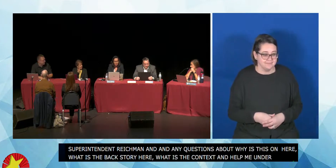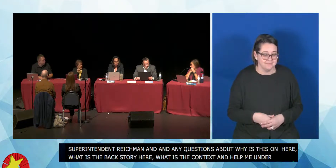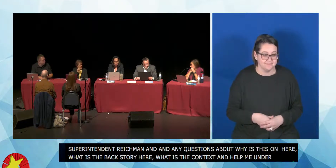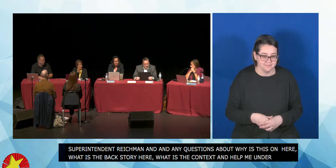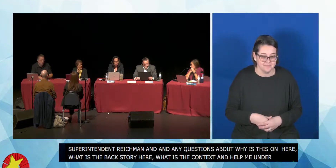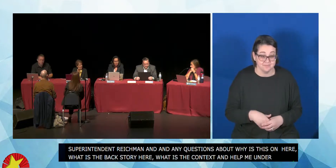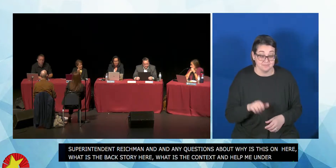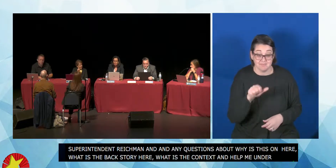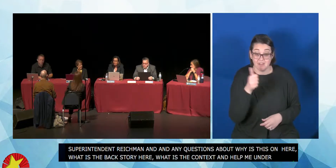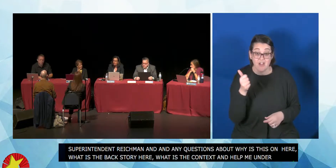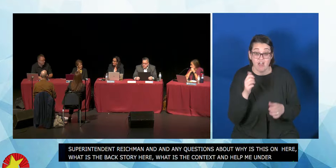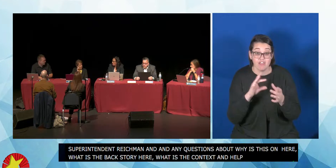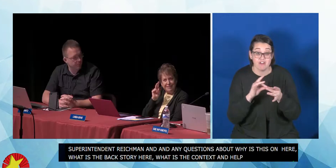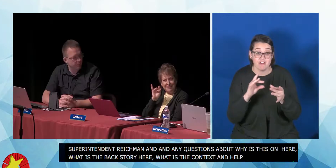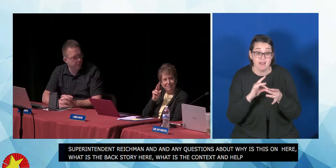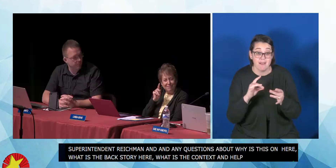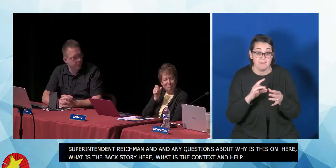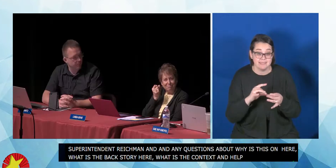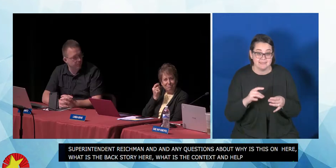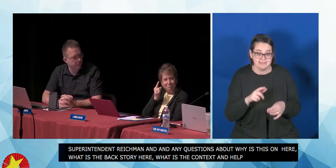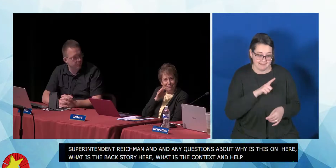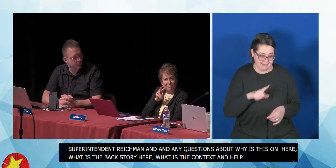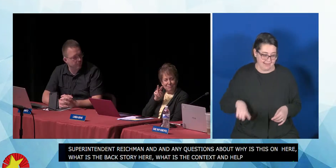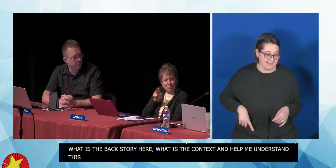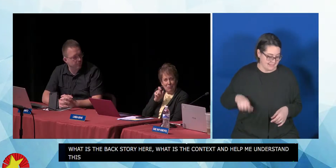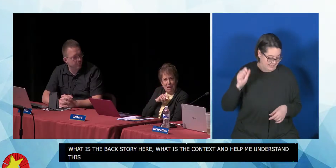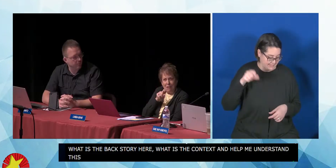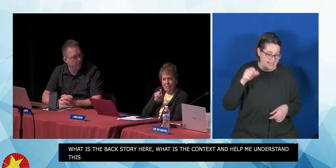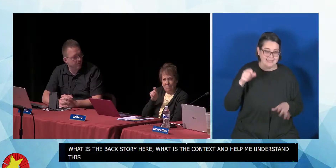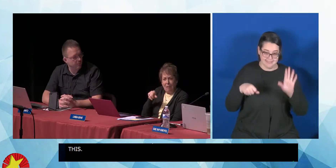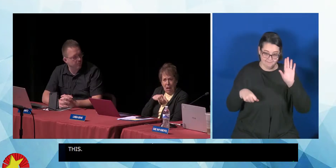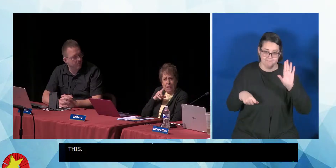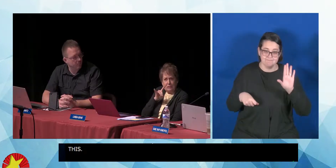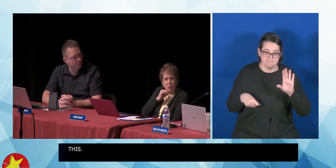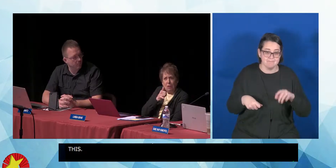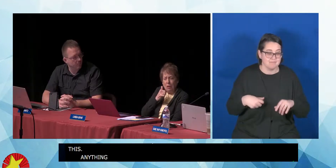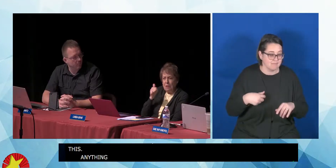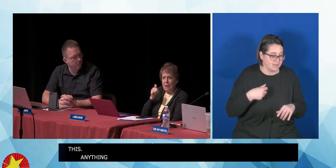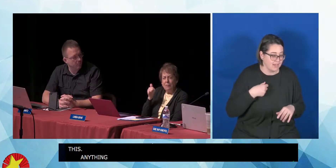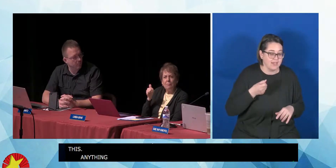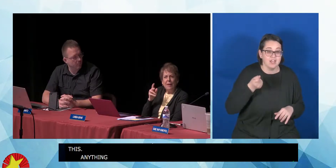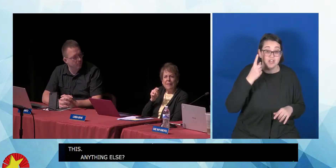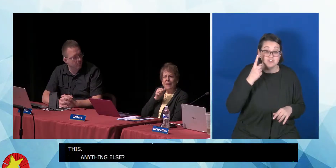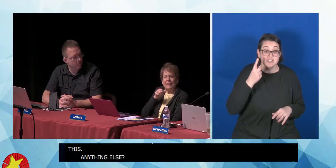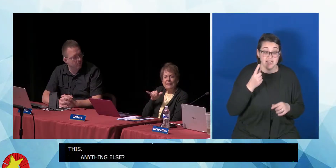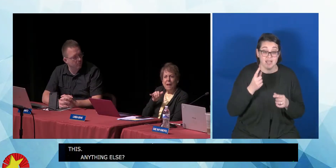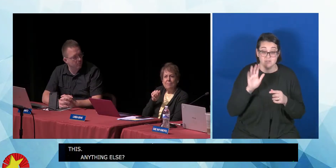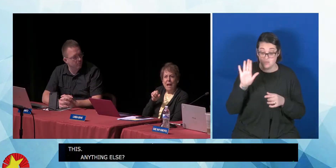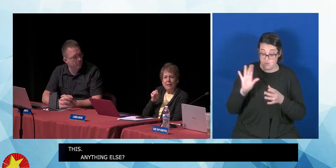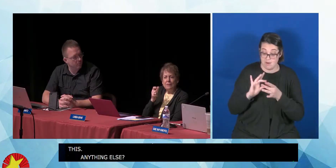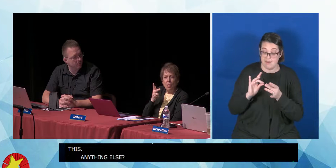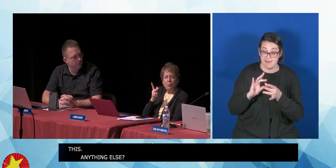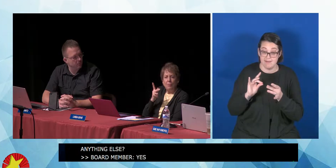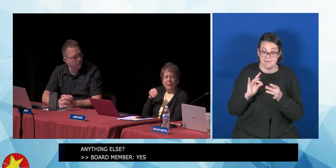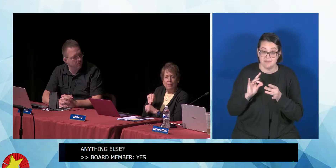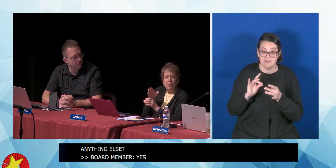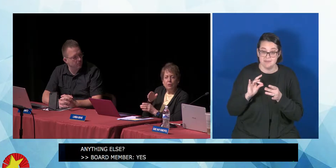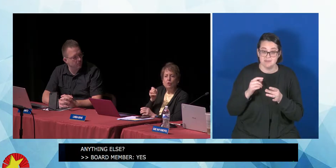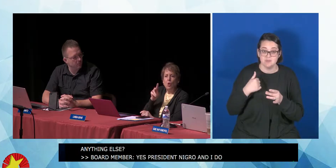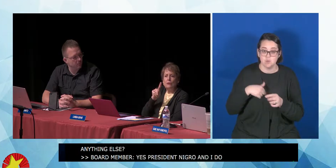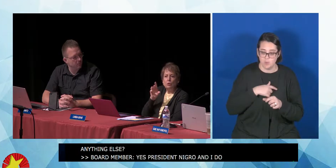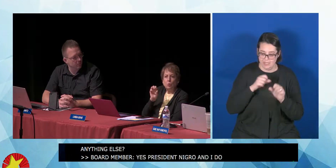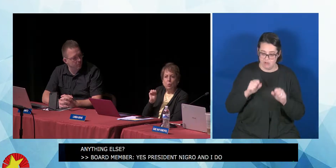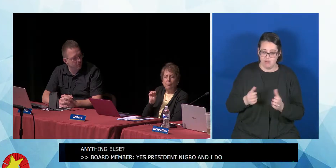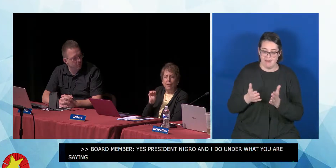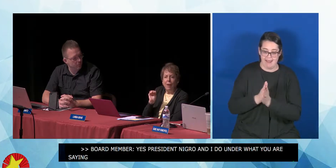Okay, anything else? Yes, excuse me, President Negro. I do understand what you're saying. We could ask those questions in advance and